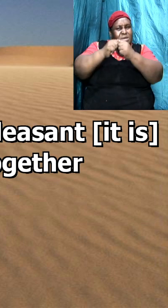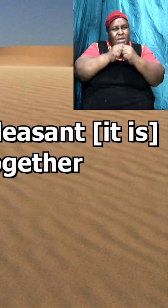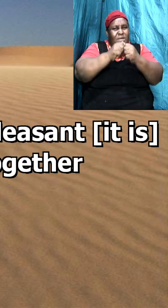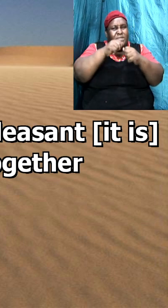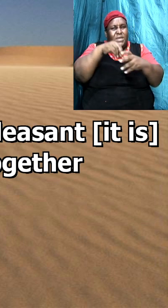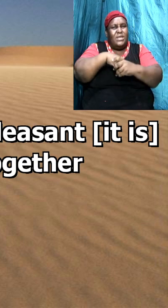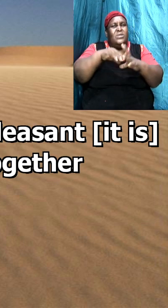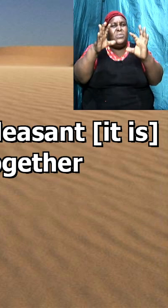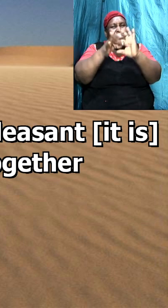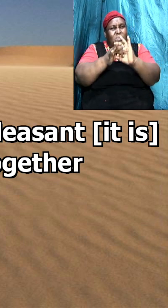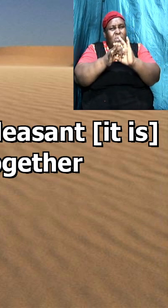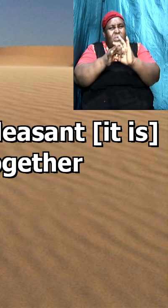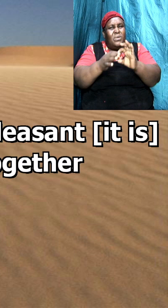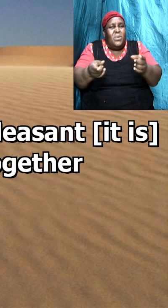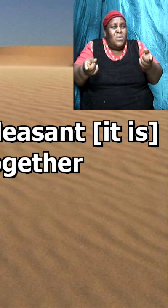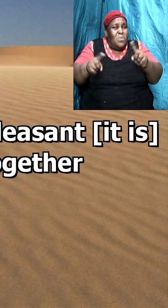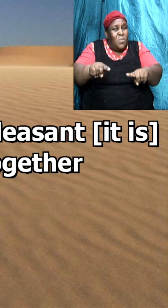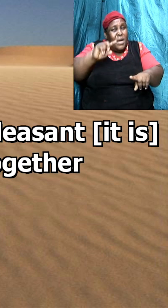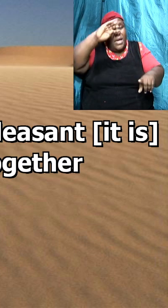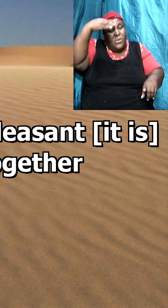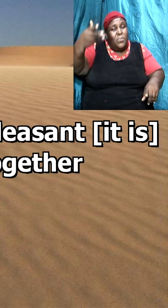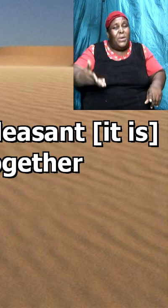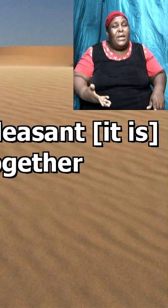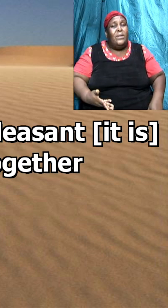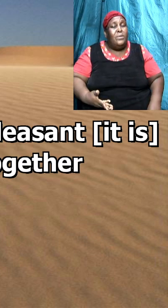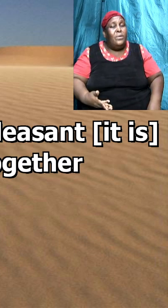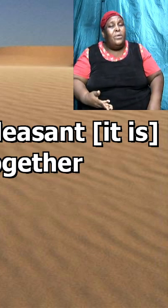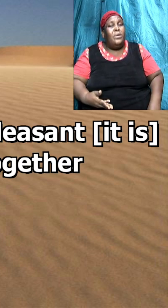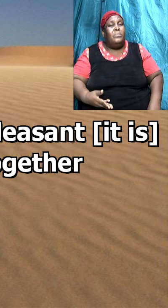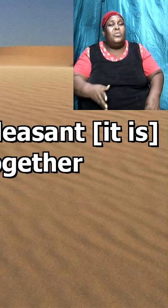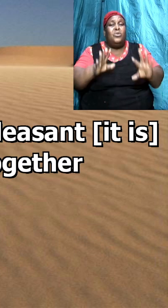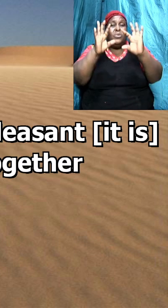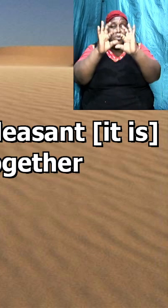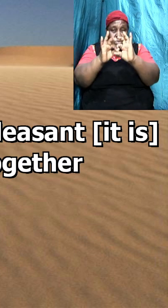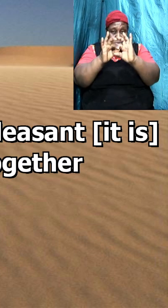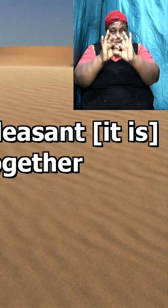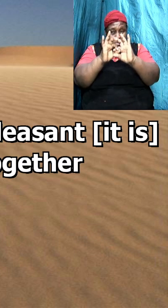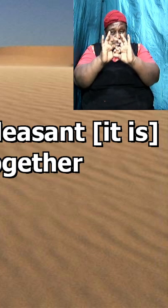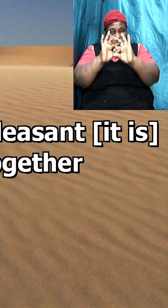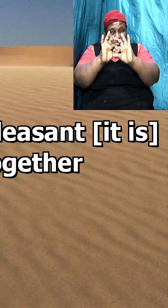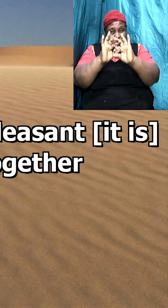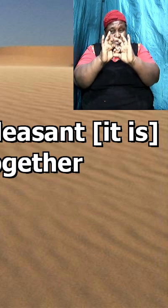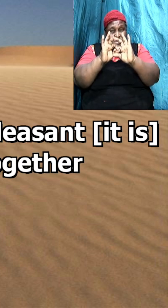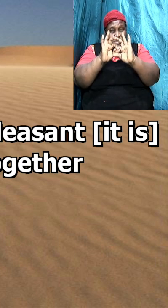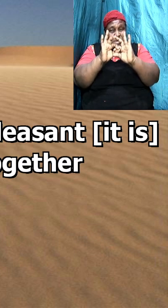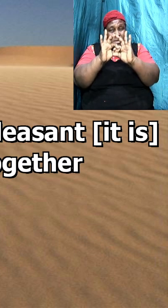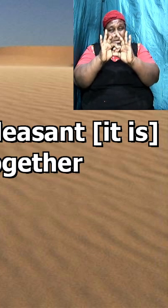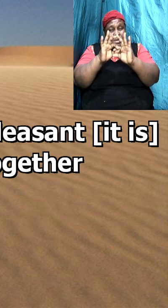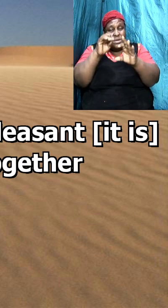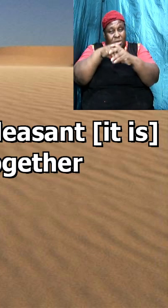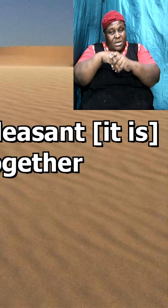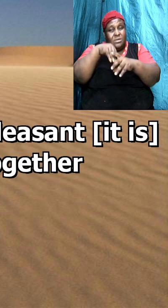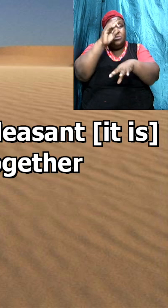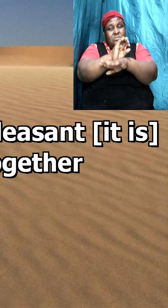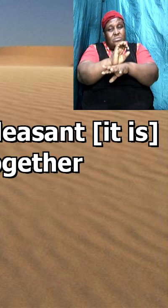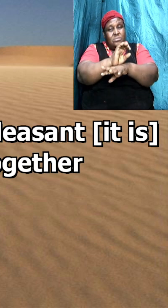So while we welcome, yes, we welcome unity in the